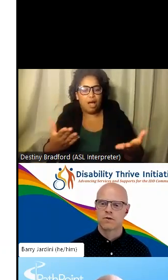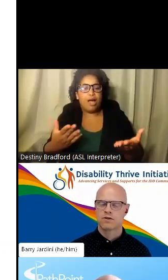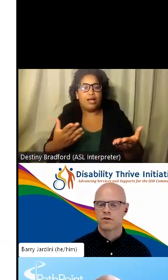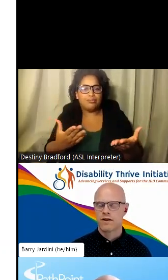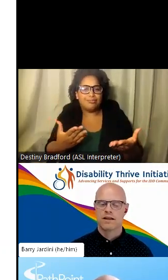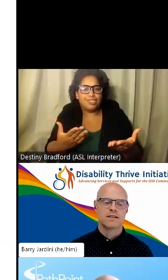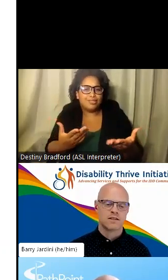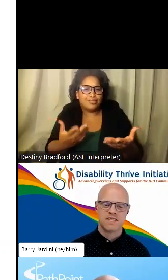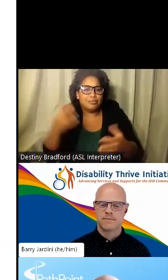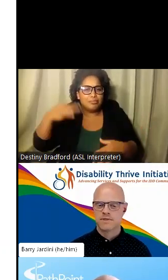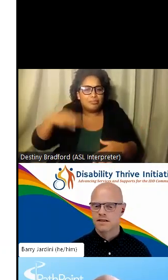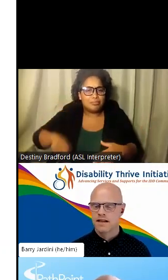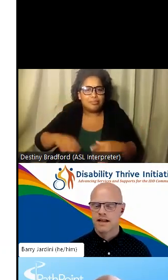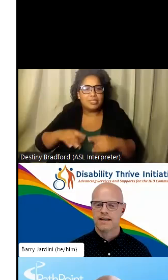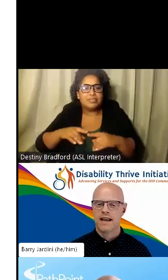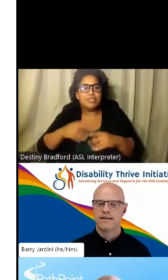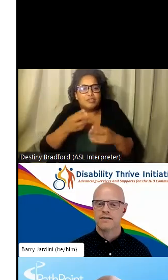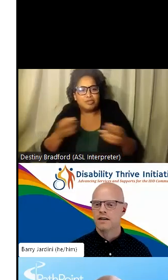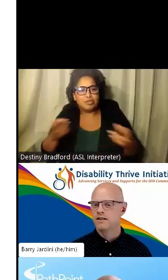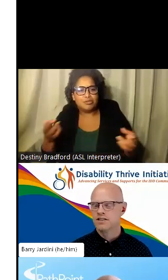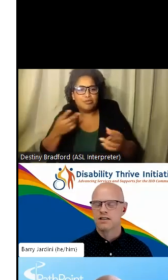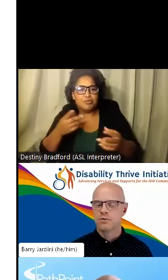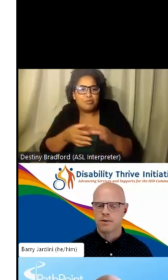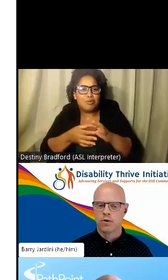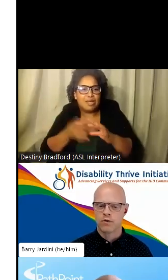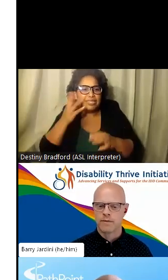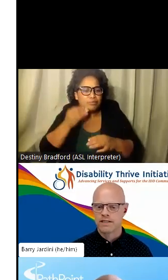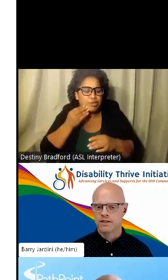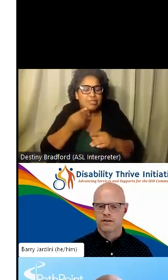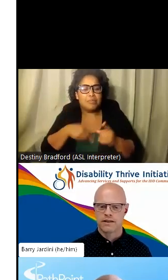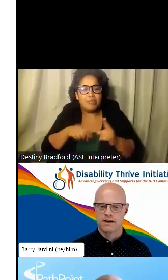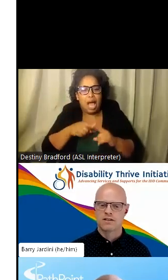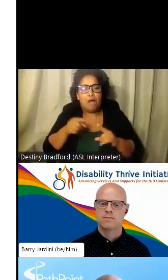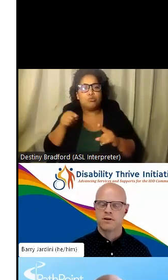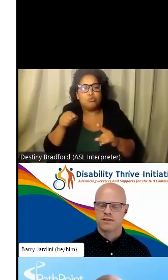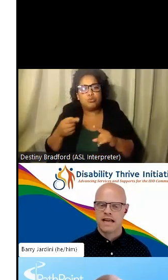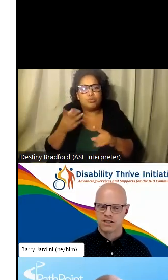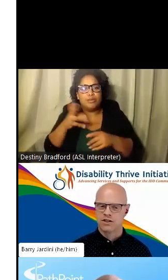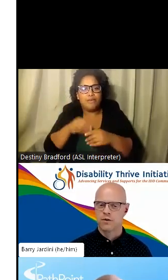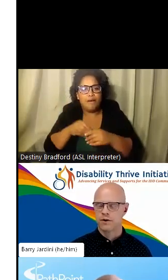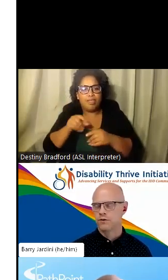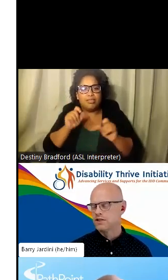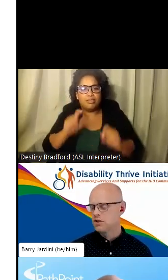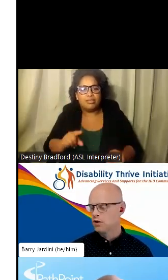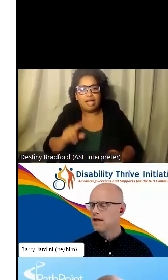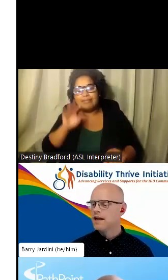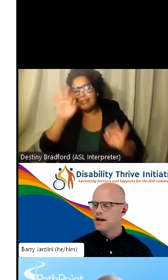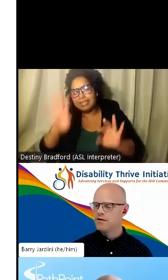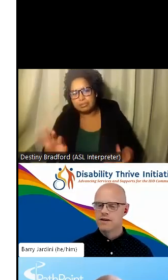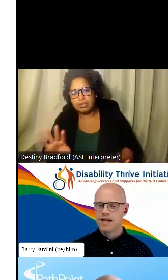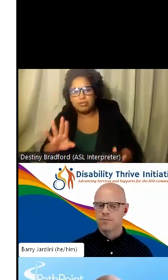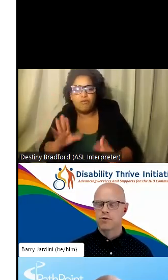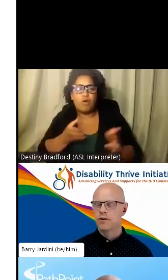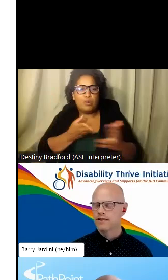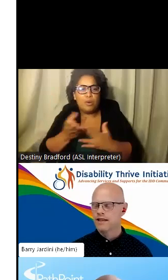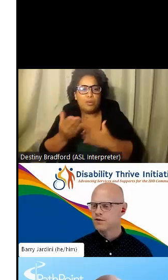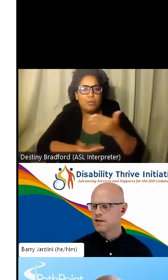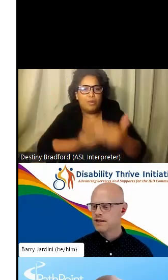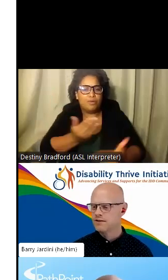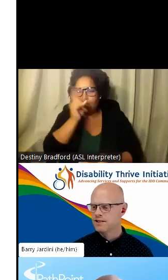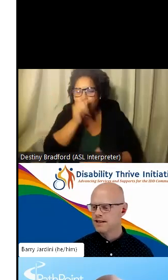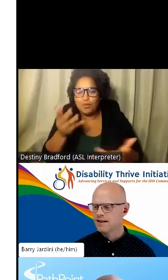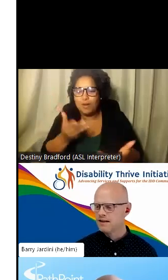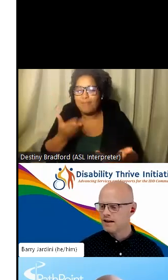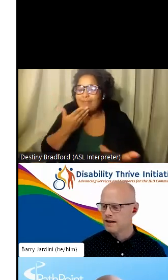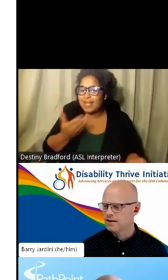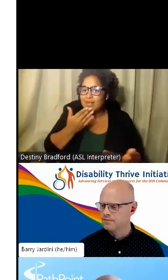in the Workforce Survey, some tips, and just a little bit more information on their experience actually going through it. So Harry, April, thanks for